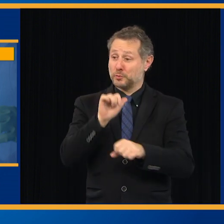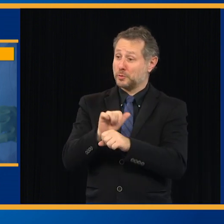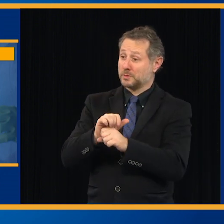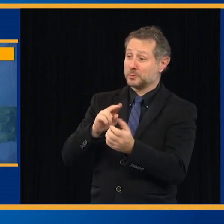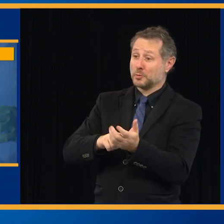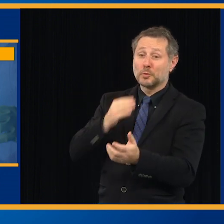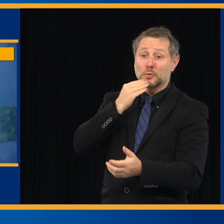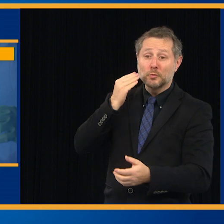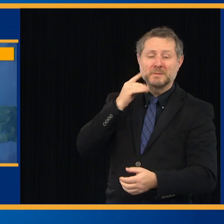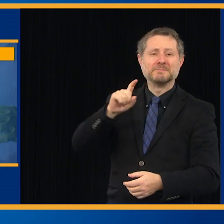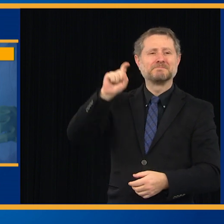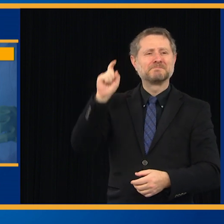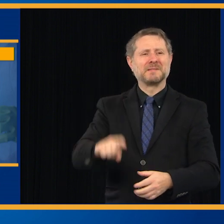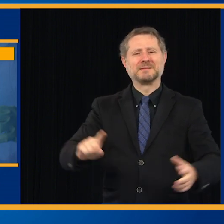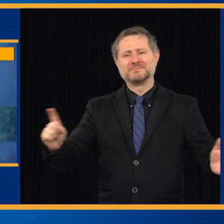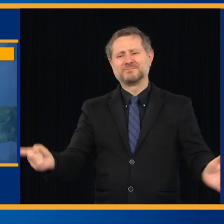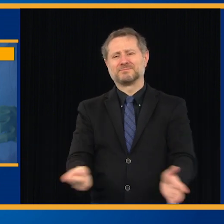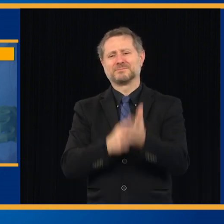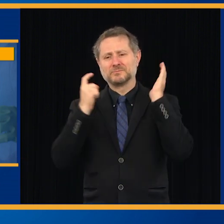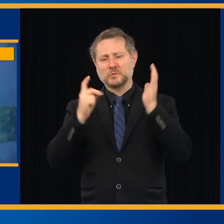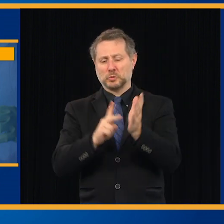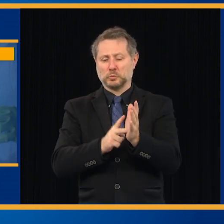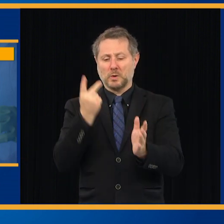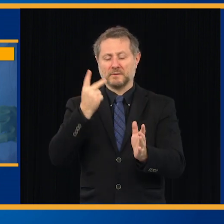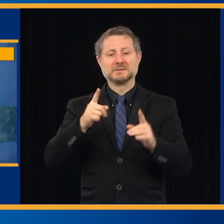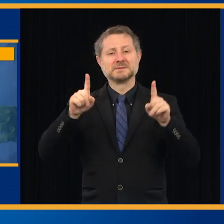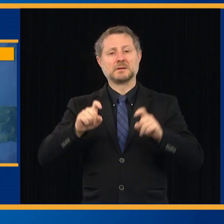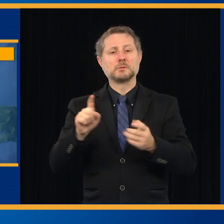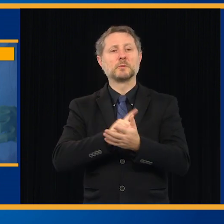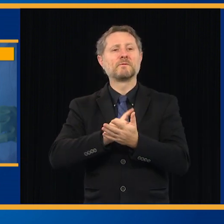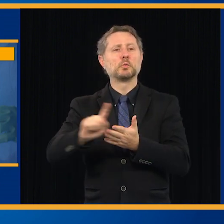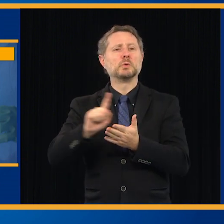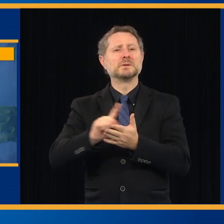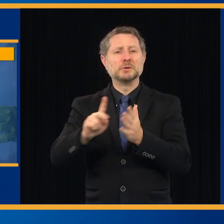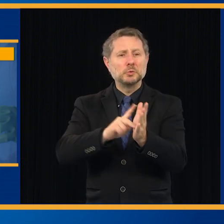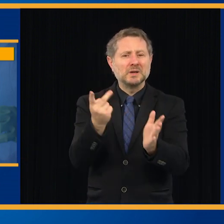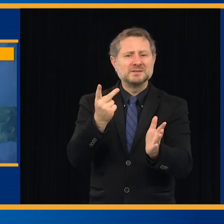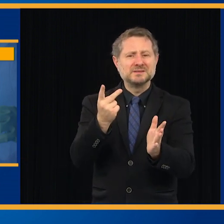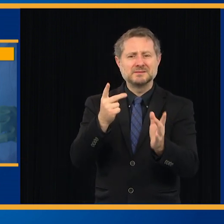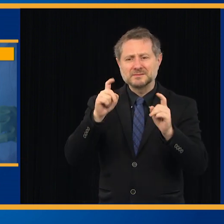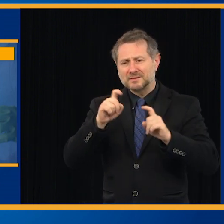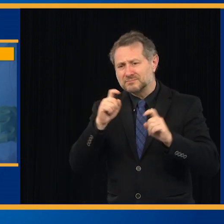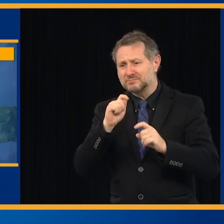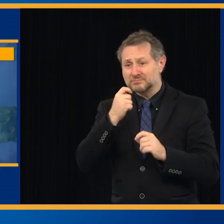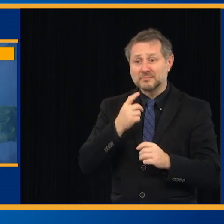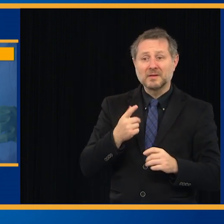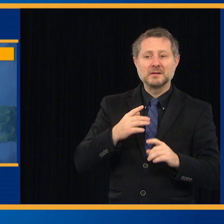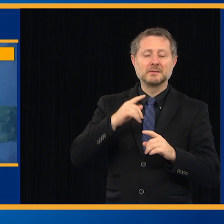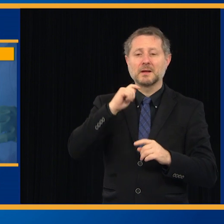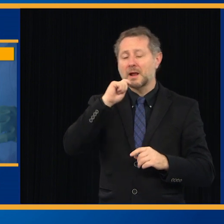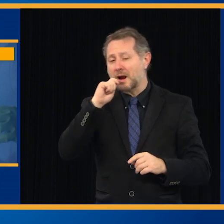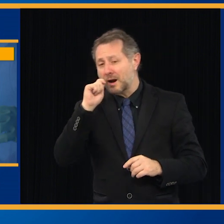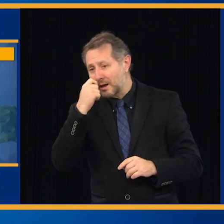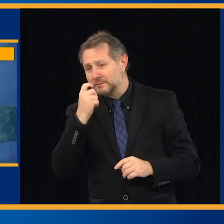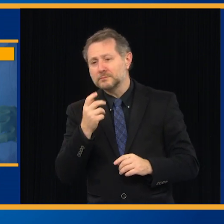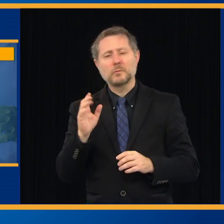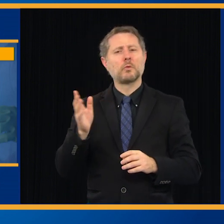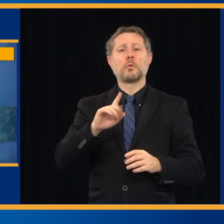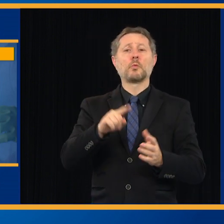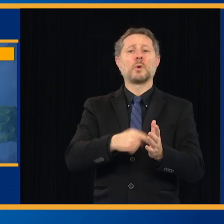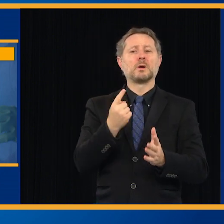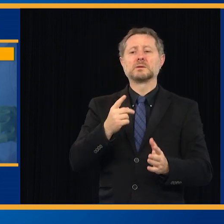now be tested twice a week. That's not just a temperature check, that is a diagnostic